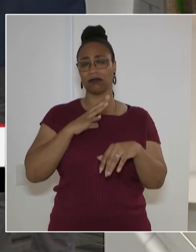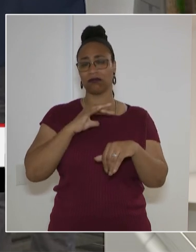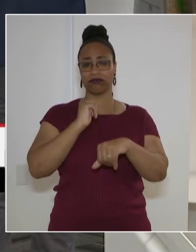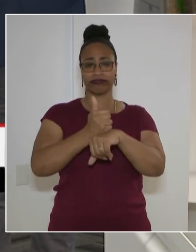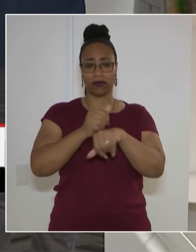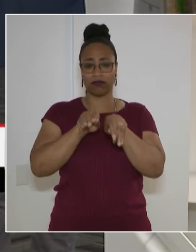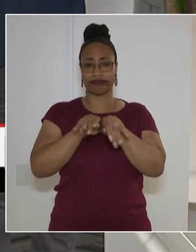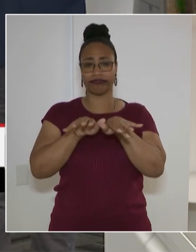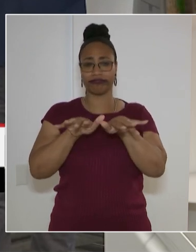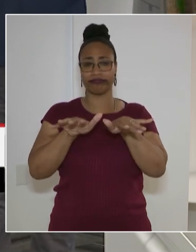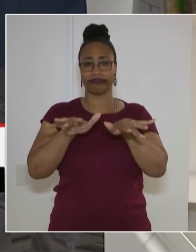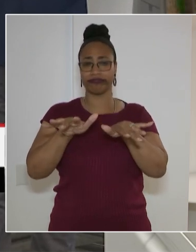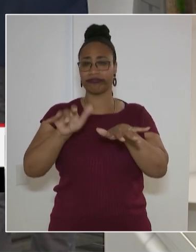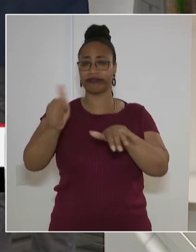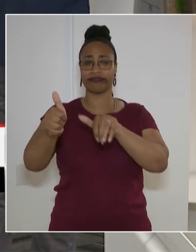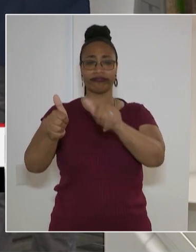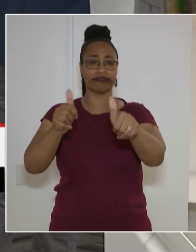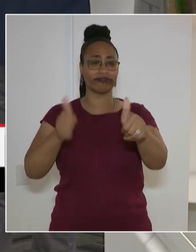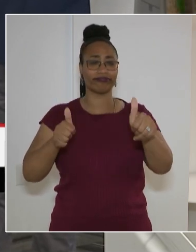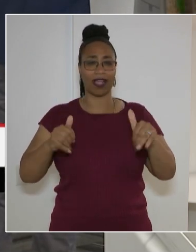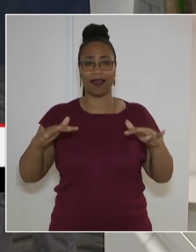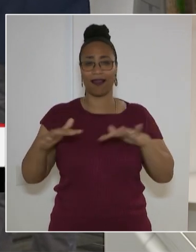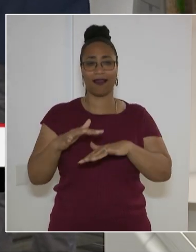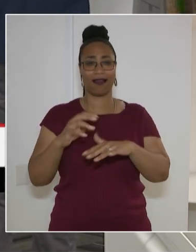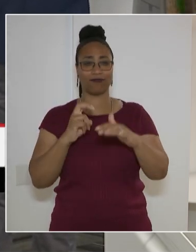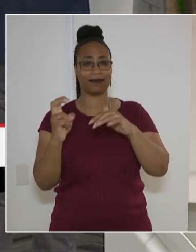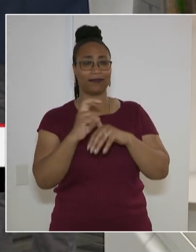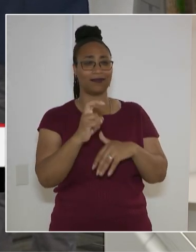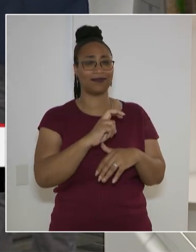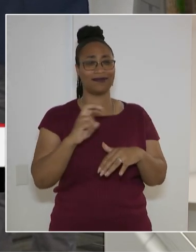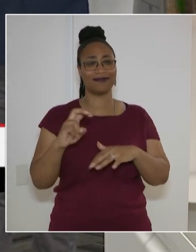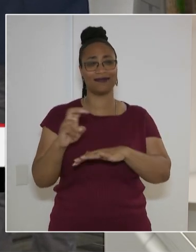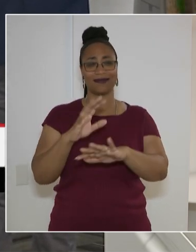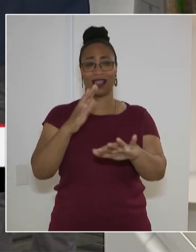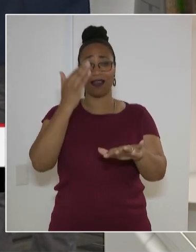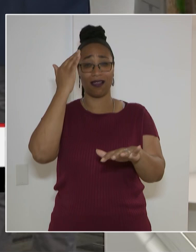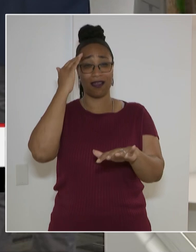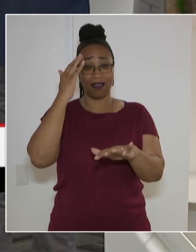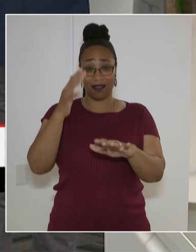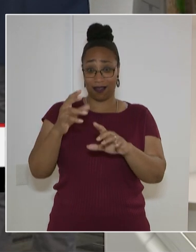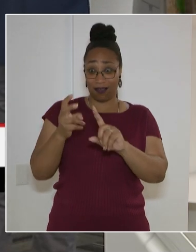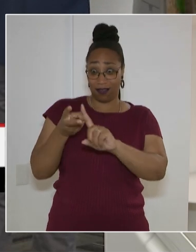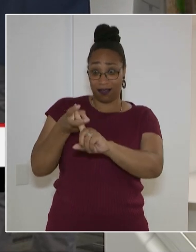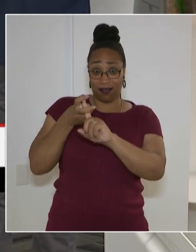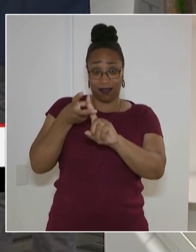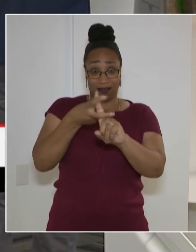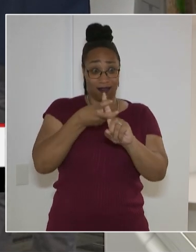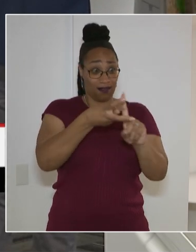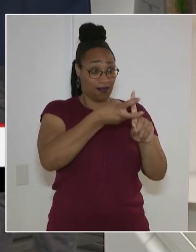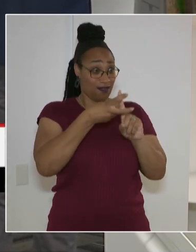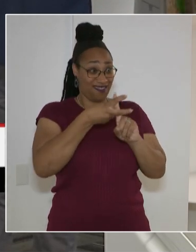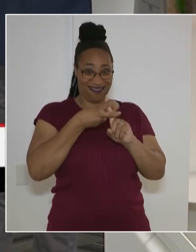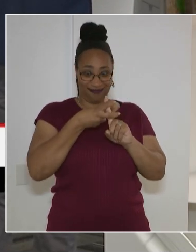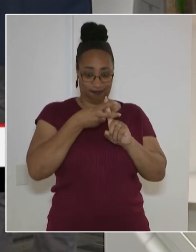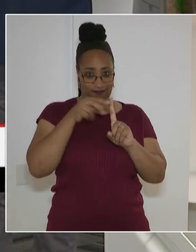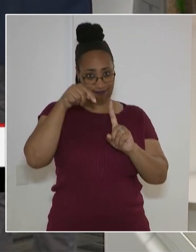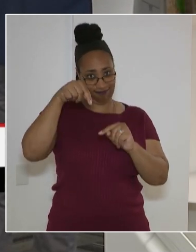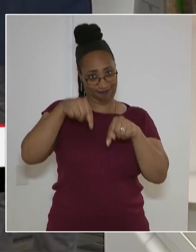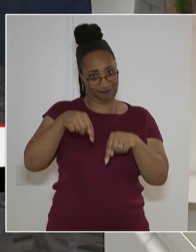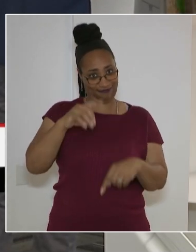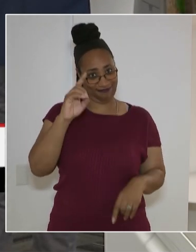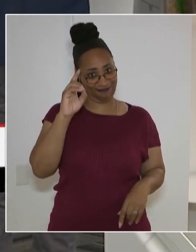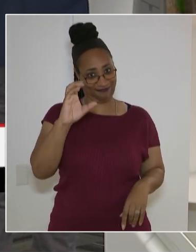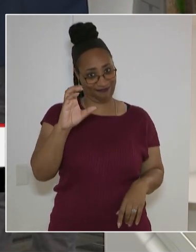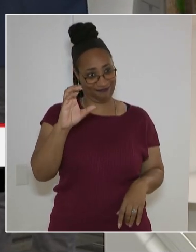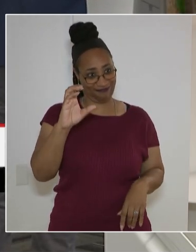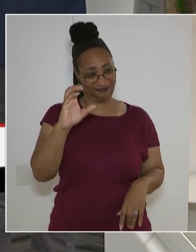order for you to attract your talent to work here, we want to be able to talk about our